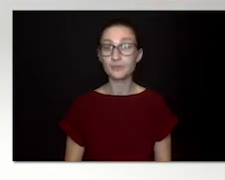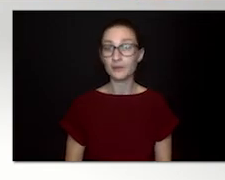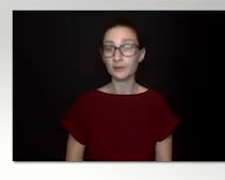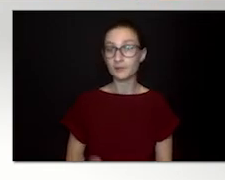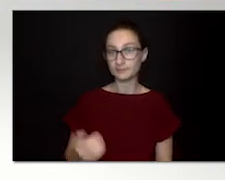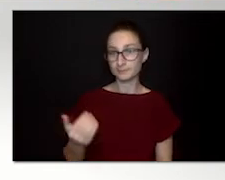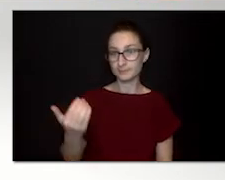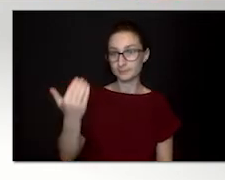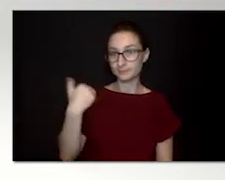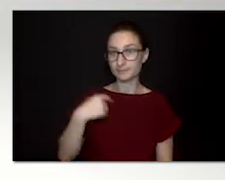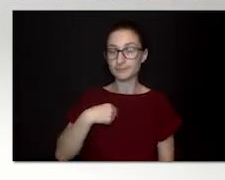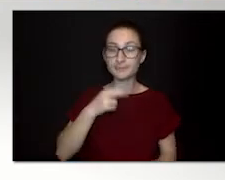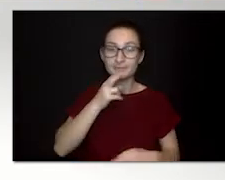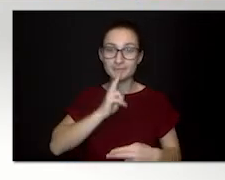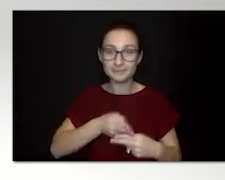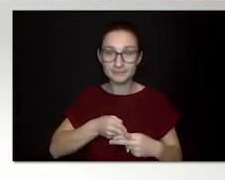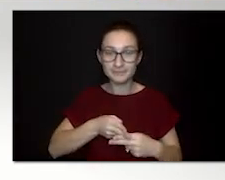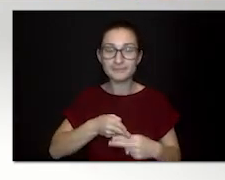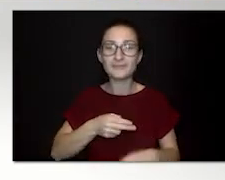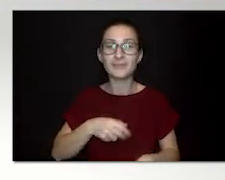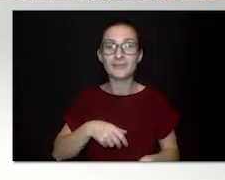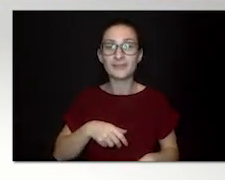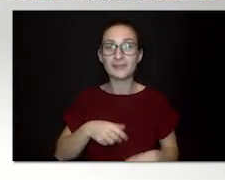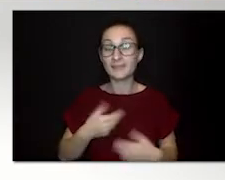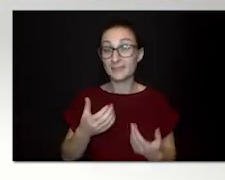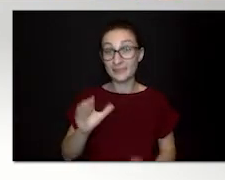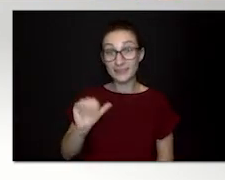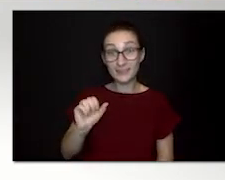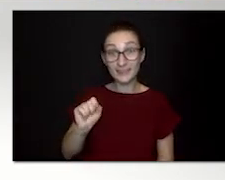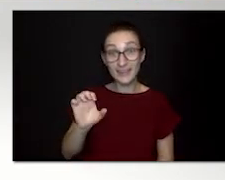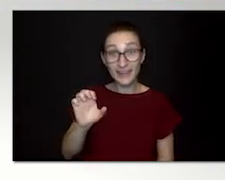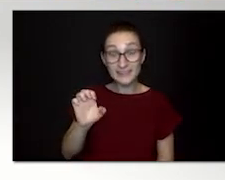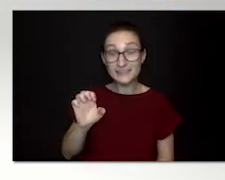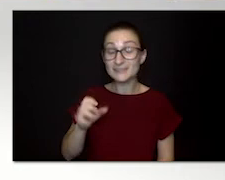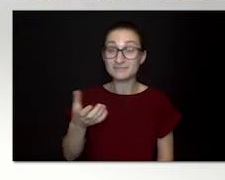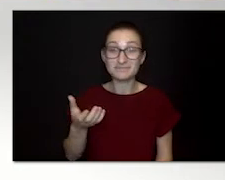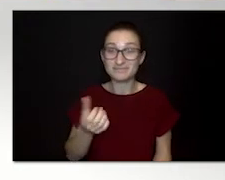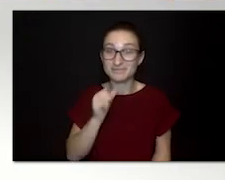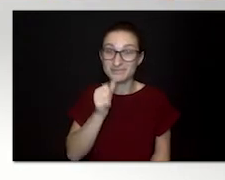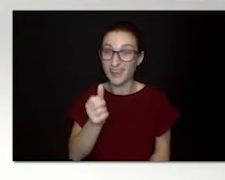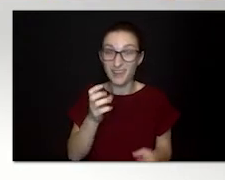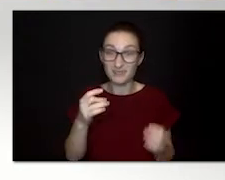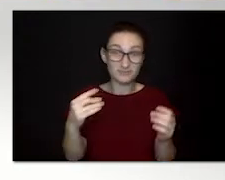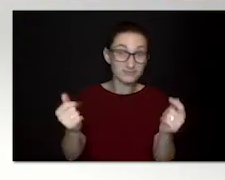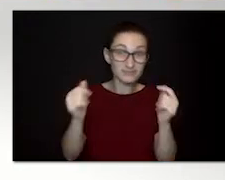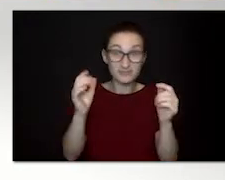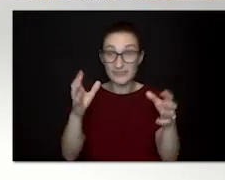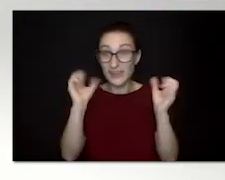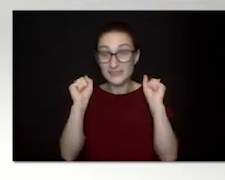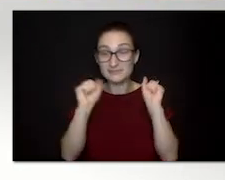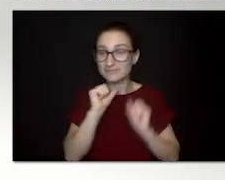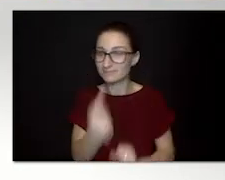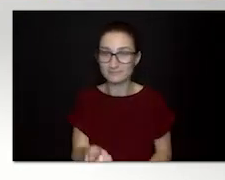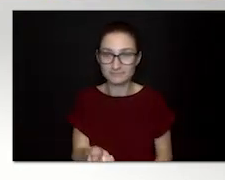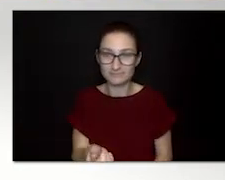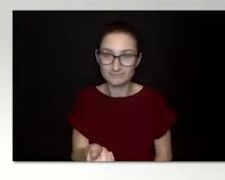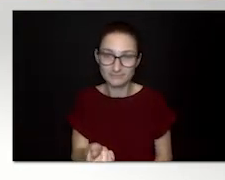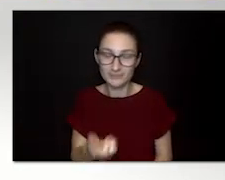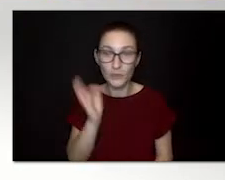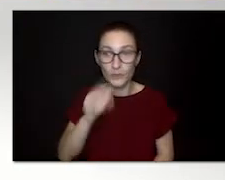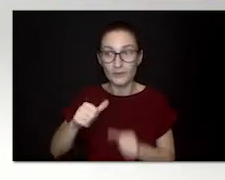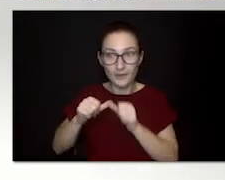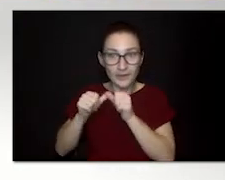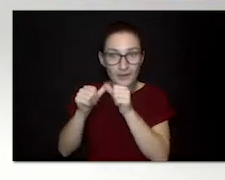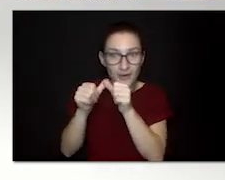And earlier I had said, remember how it doesn't, these cases aren't quick or short. They last for the entire lifetime